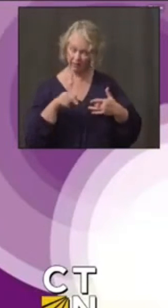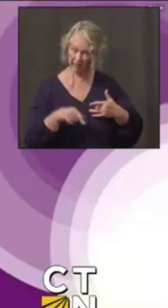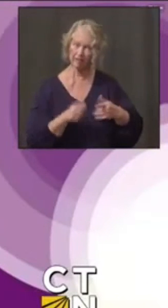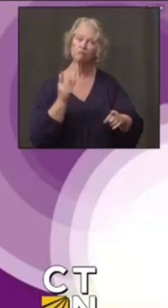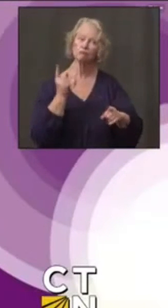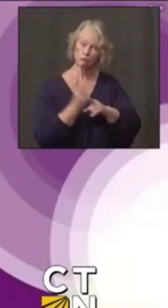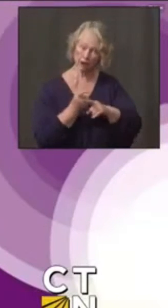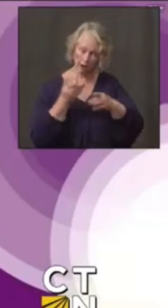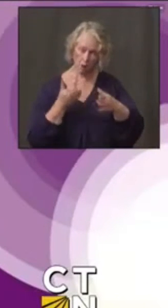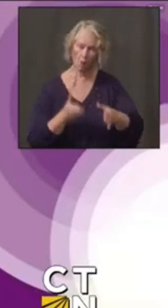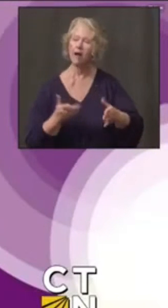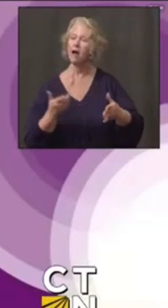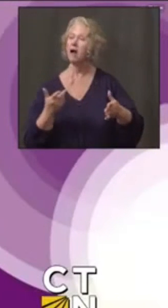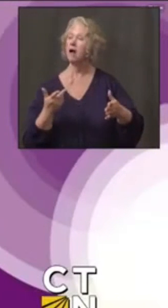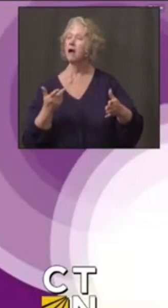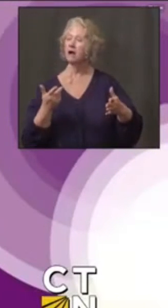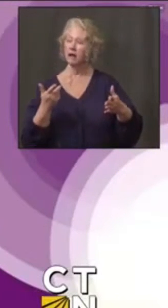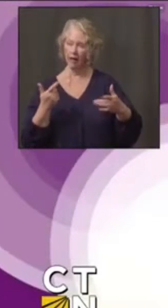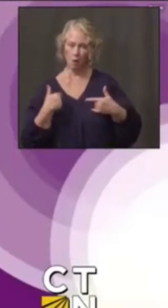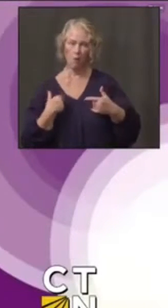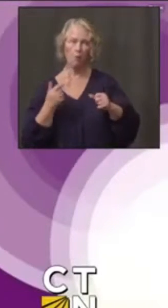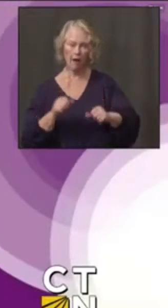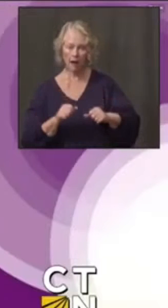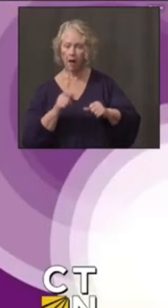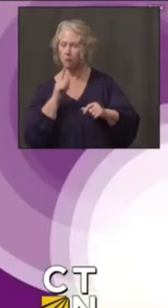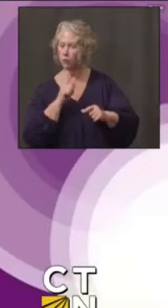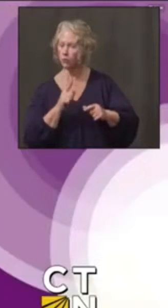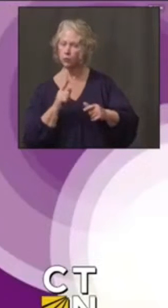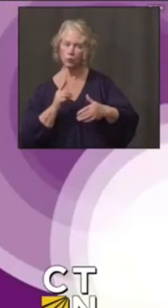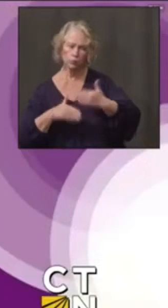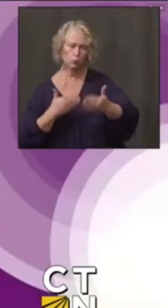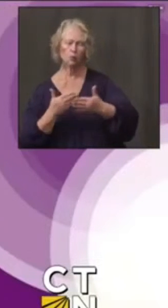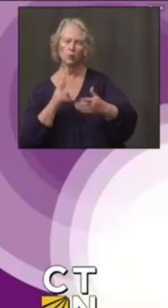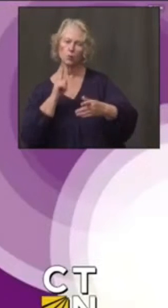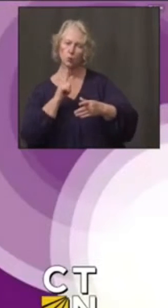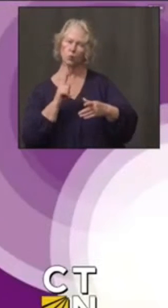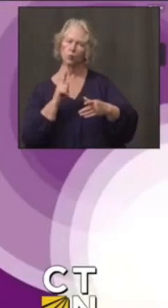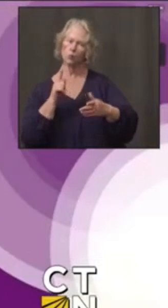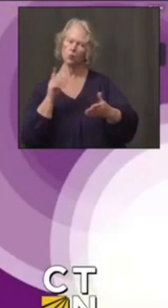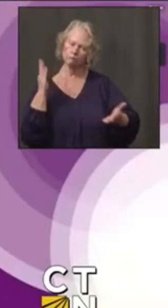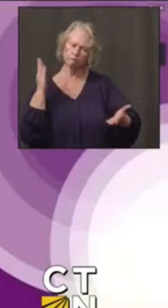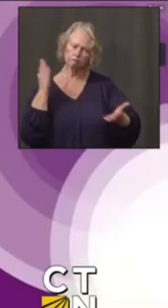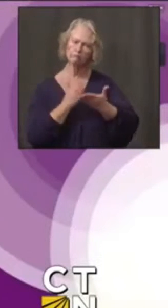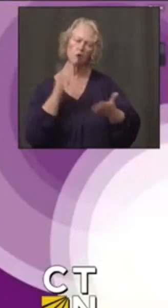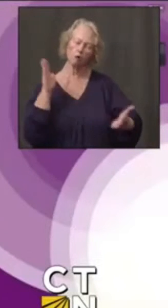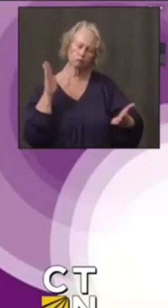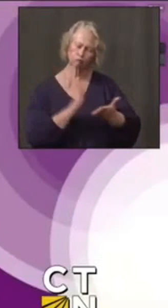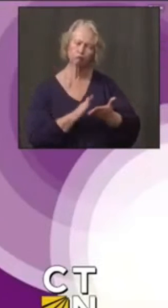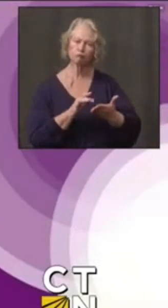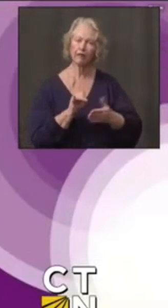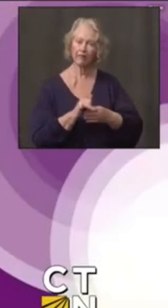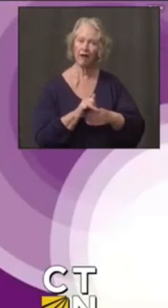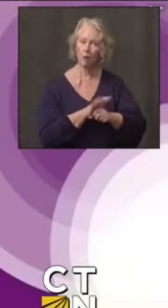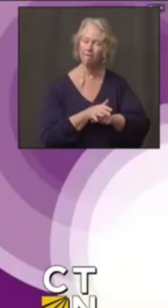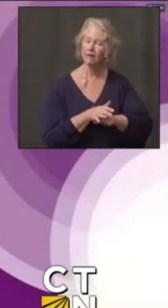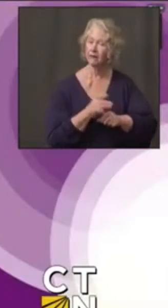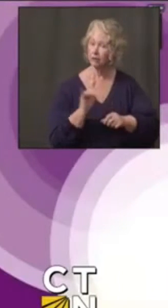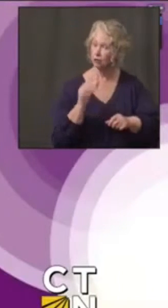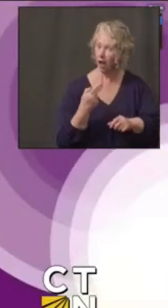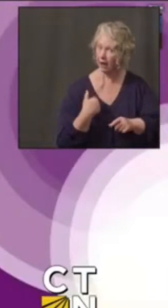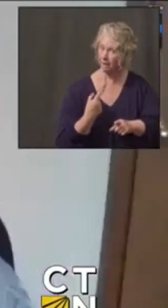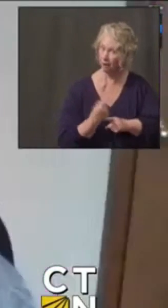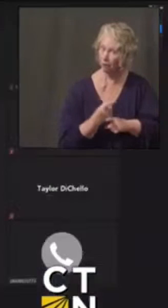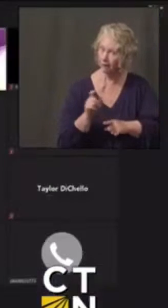us to get our arms around this resurgence of COVID. John, did I get that right? Anything you want to add to